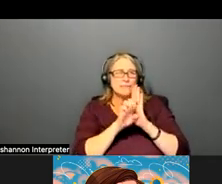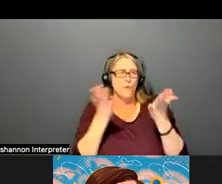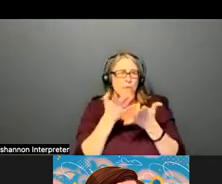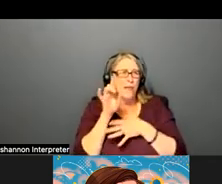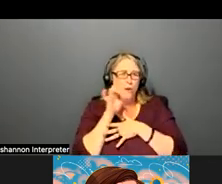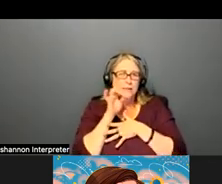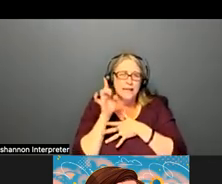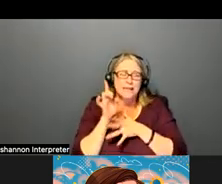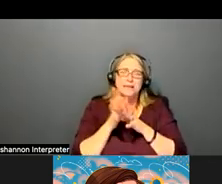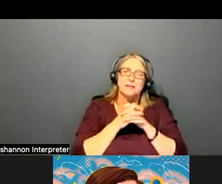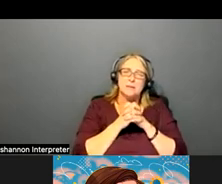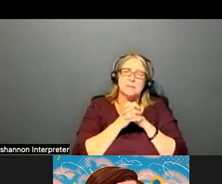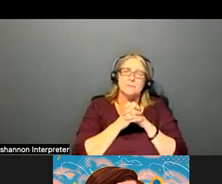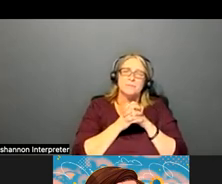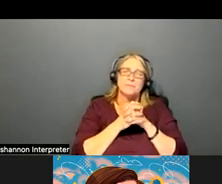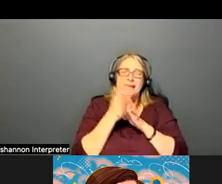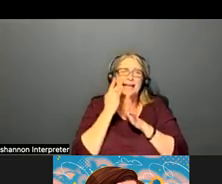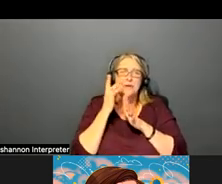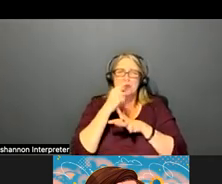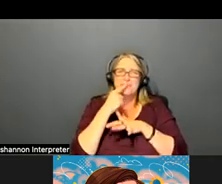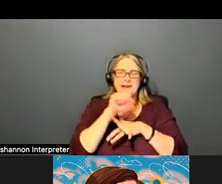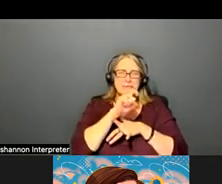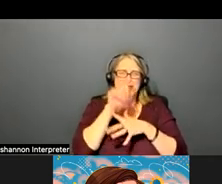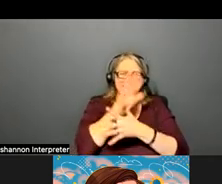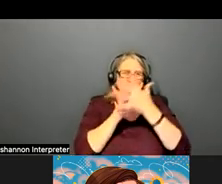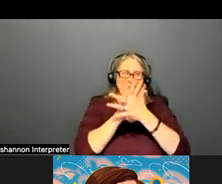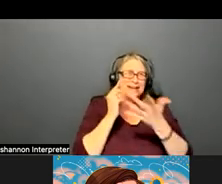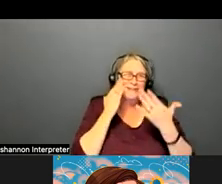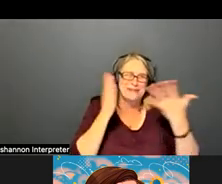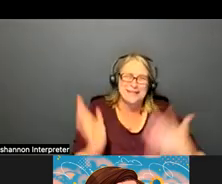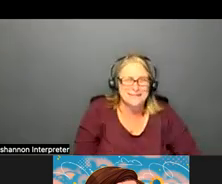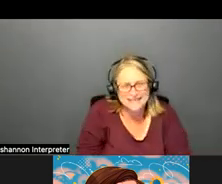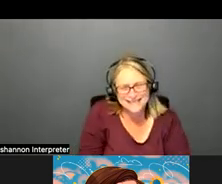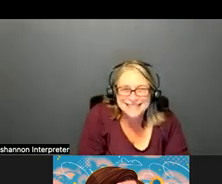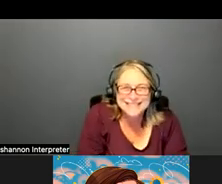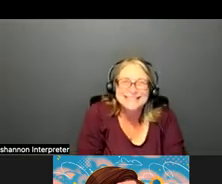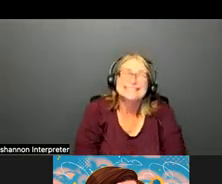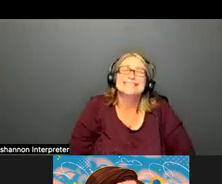know that's a vague question. I hope, I know you can do it.